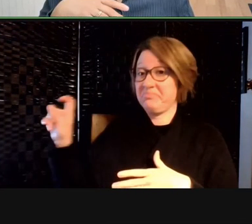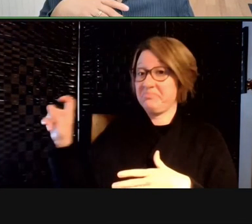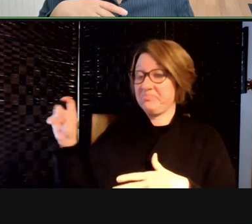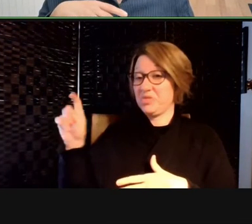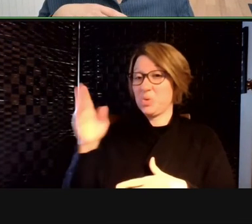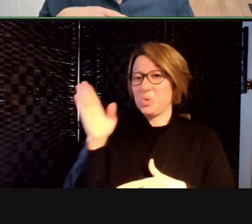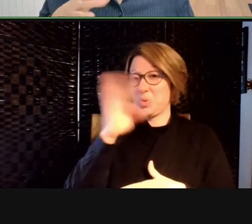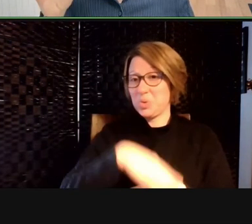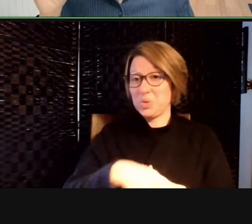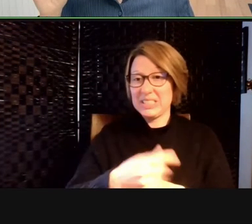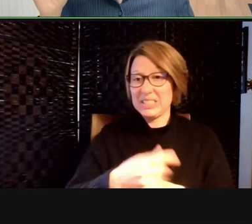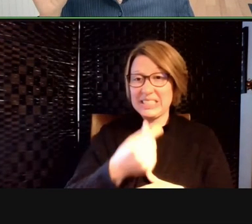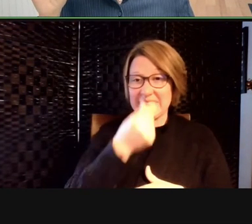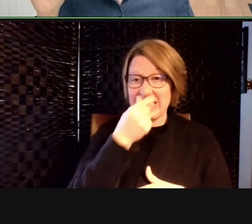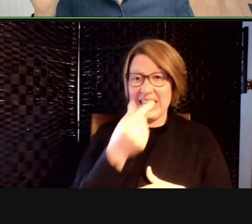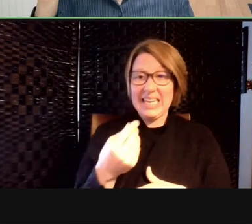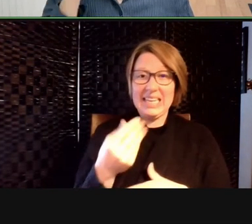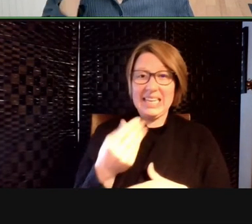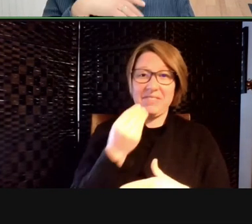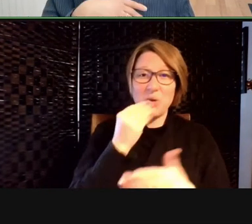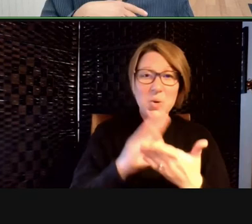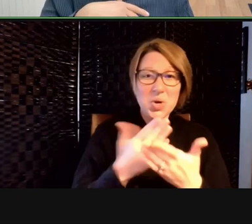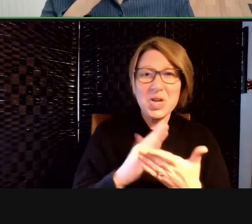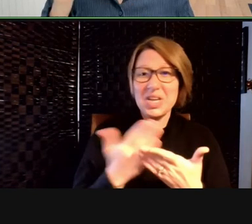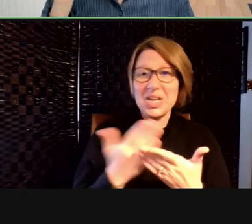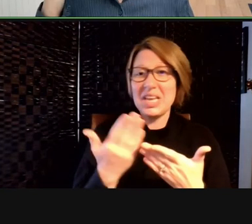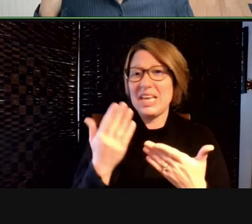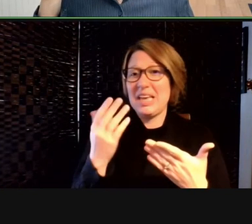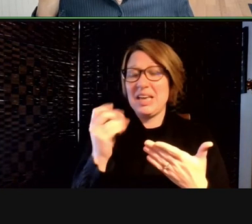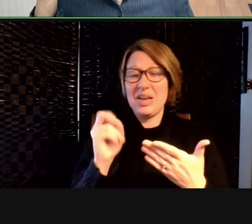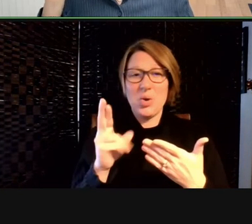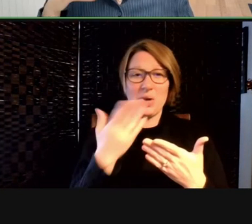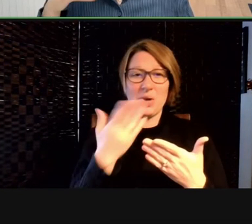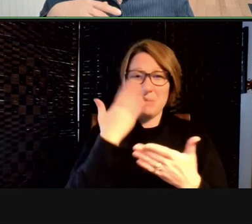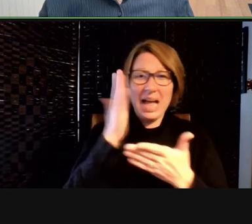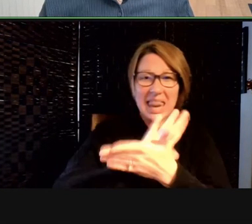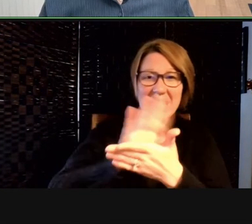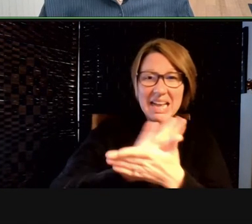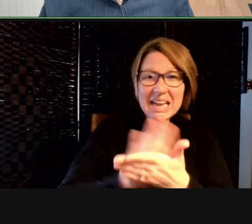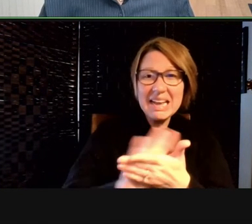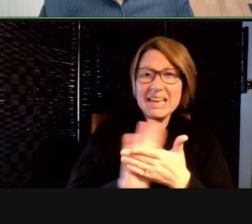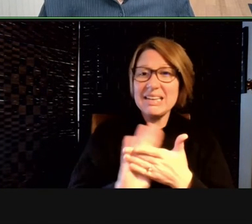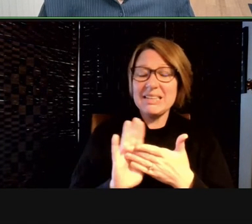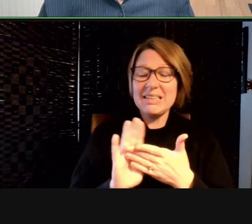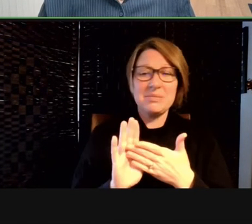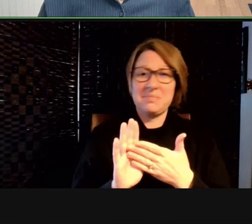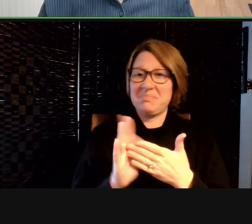smelled? Either the food cooking smells, or maybe it smells too much like cleaning solution or